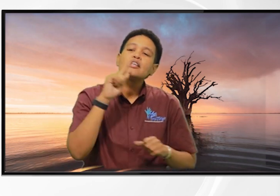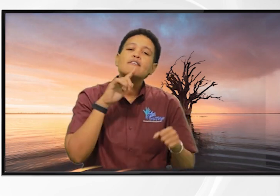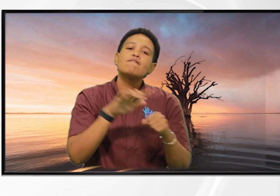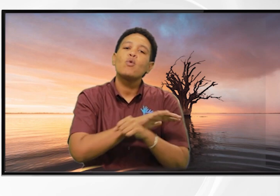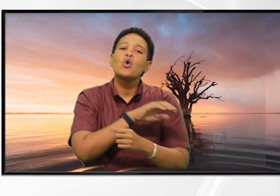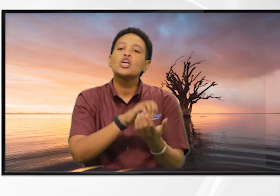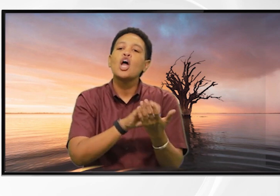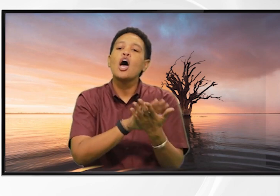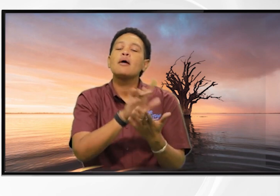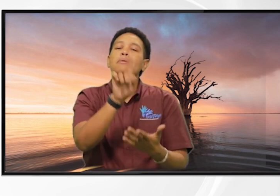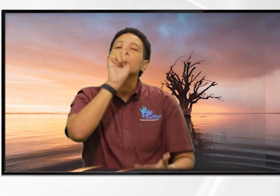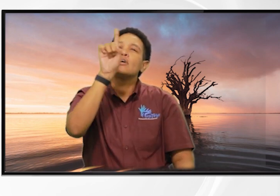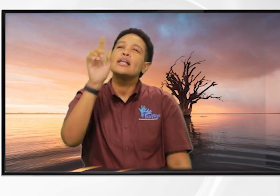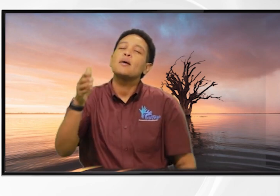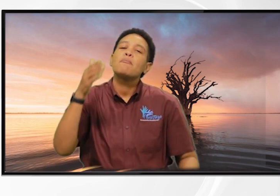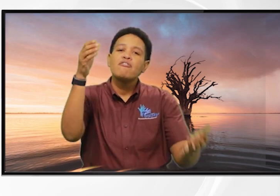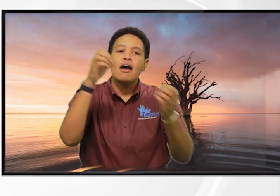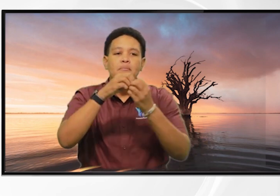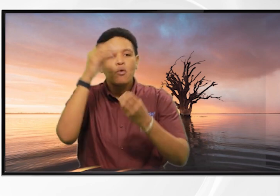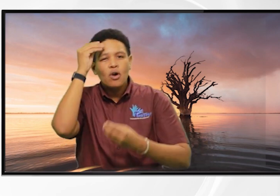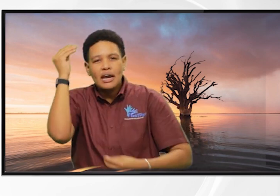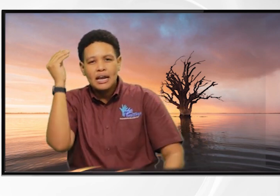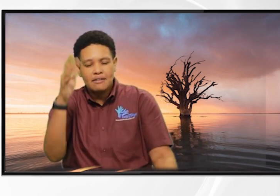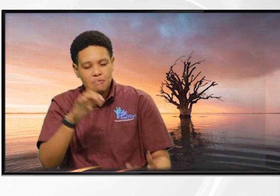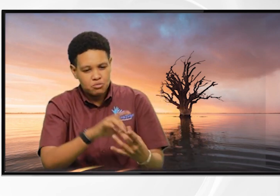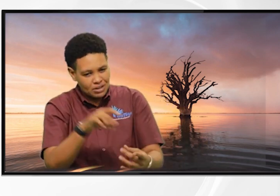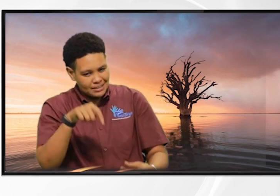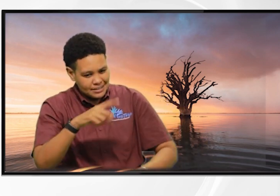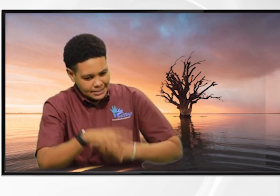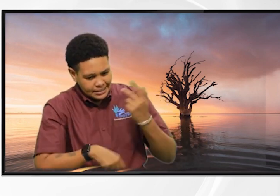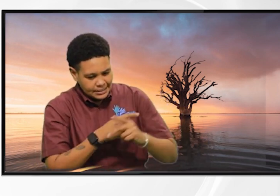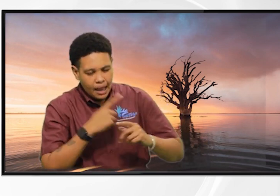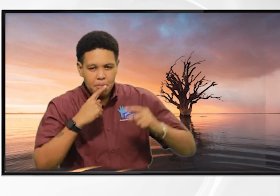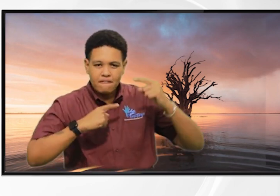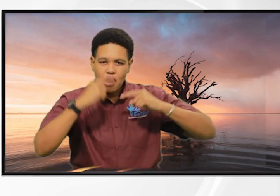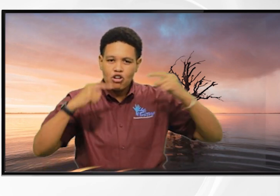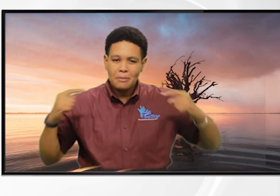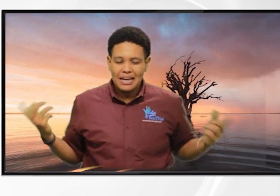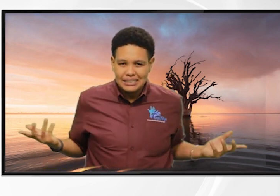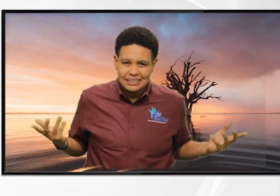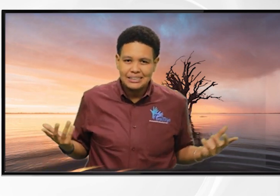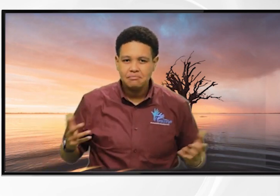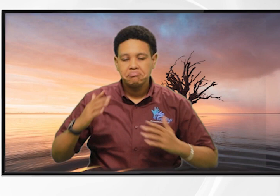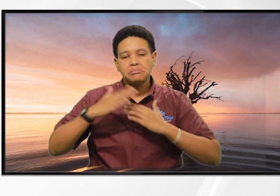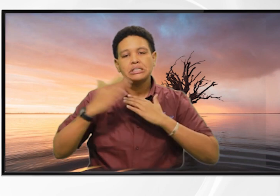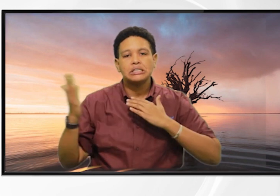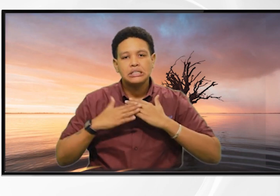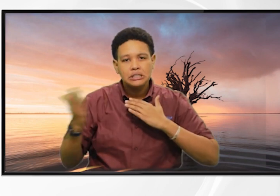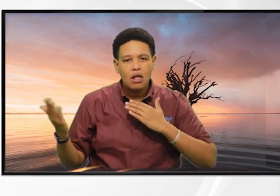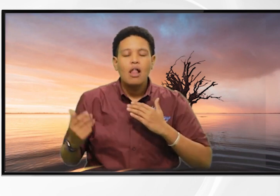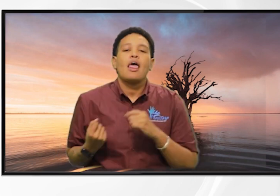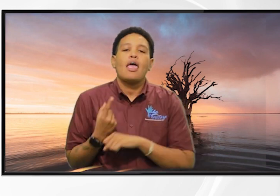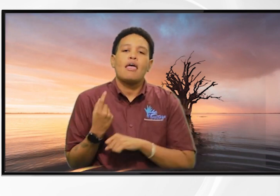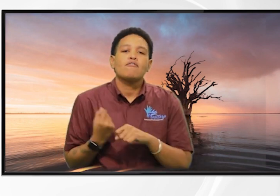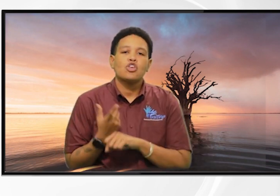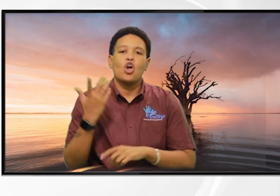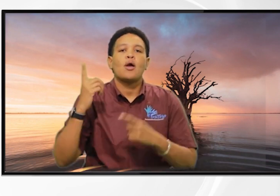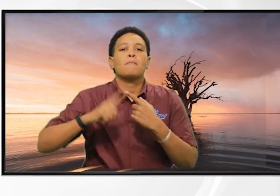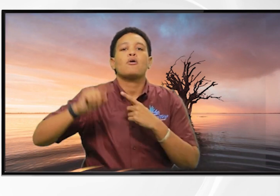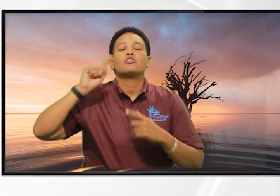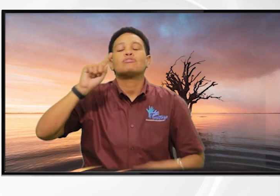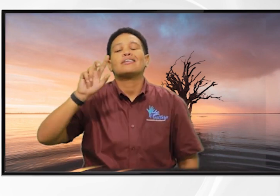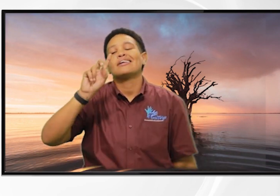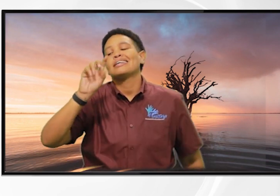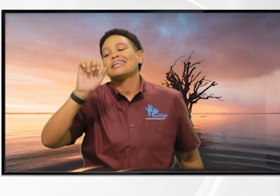document provides more information on this kind of variability, seasonal, year to year, and